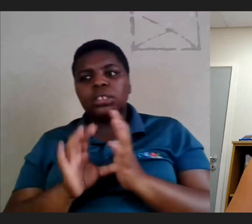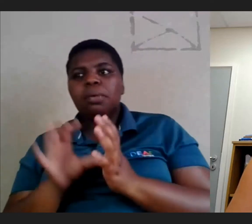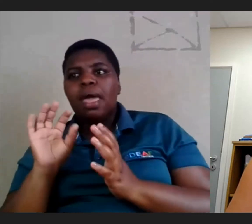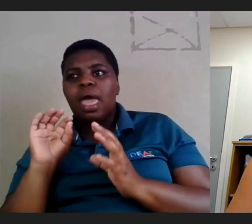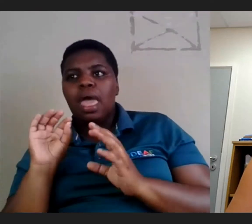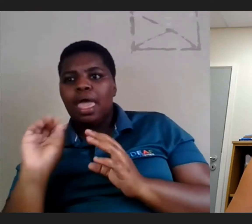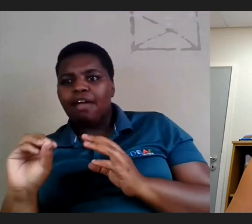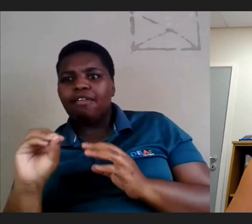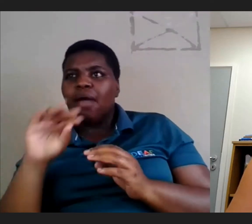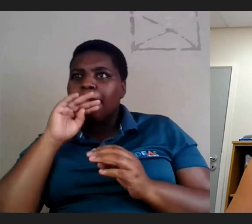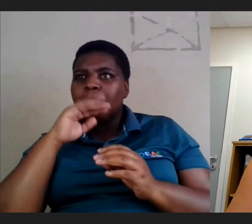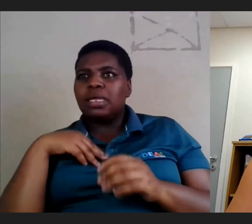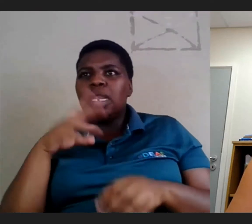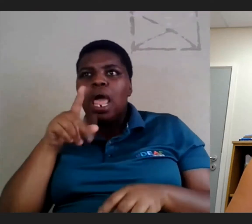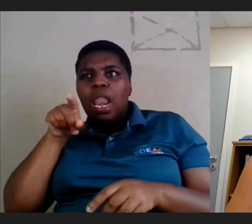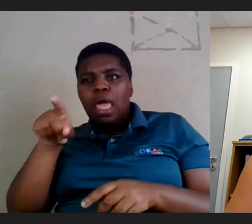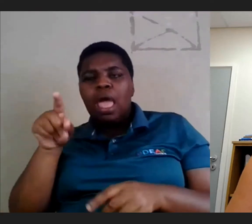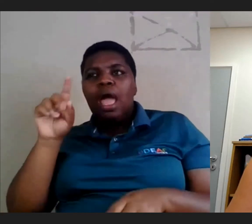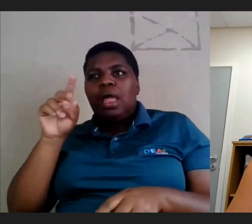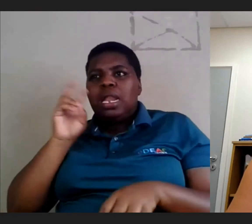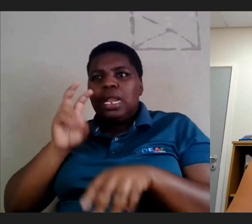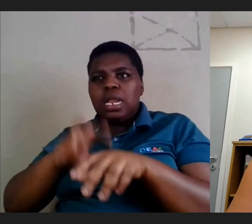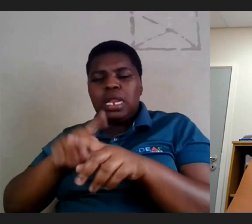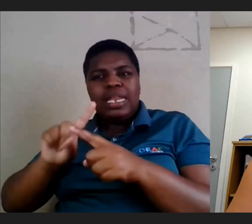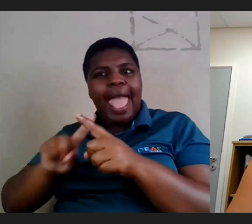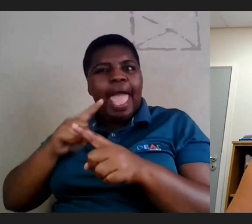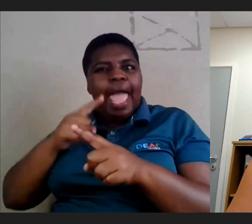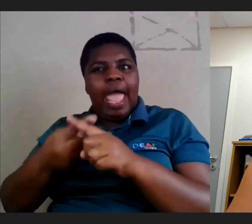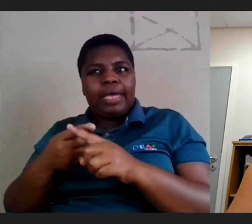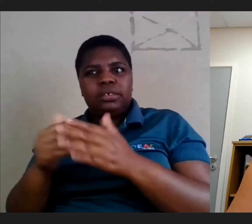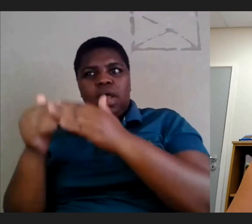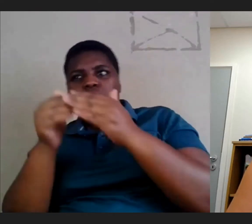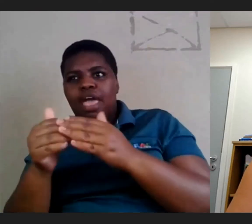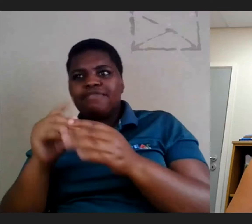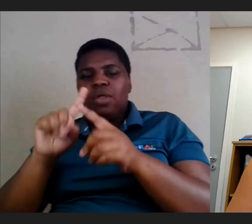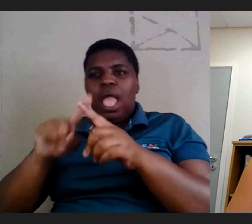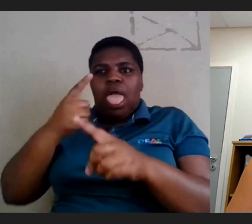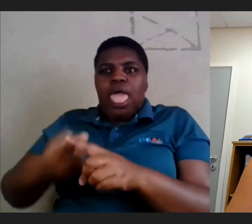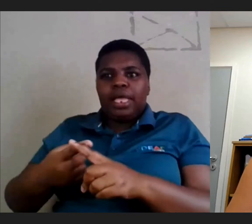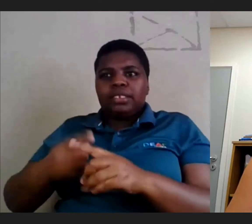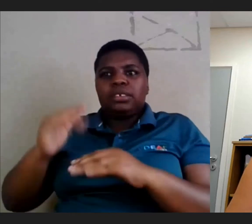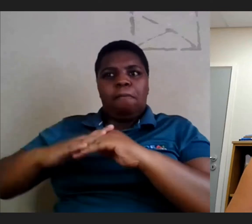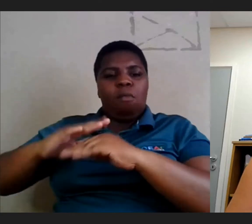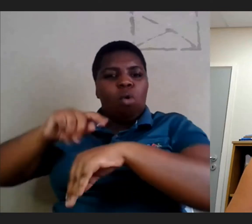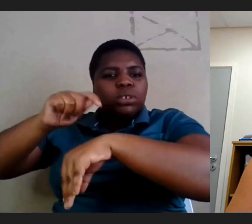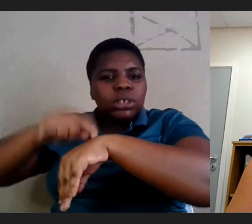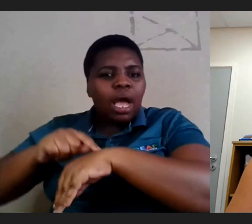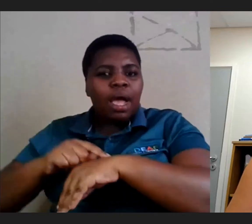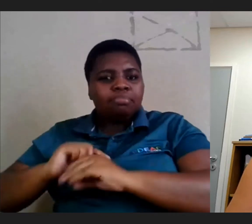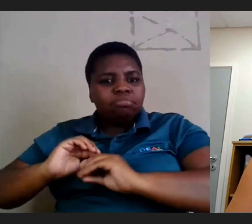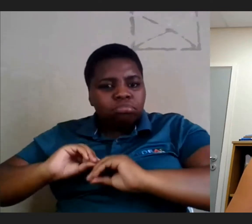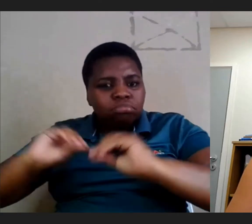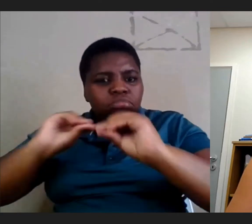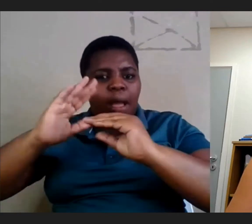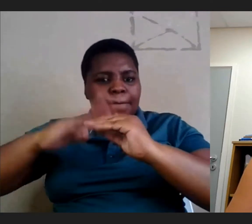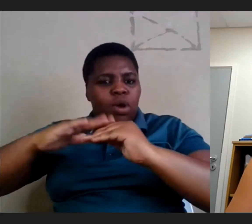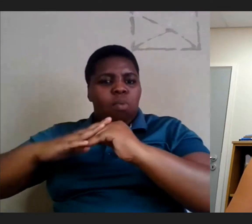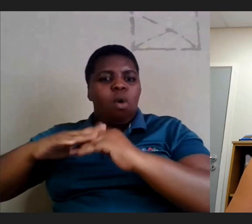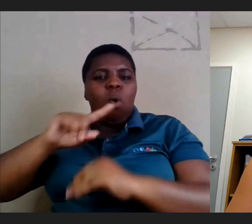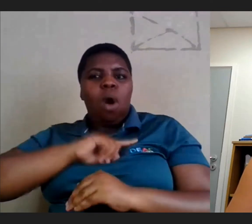very different senses to understand the information? And then the third thing is